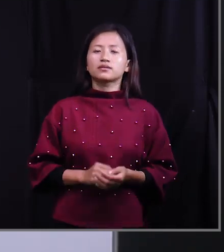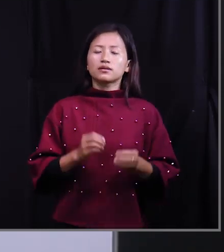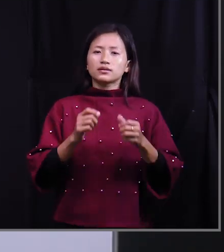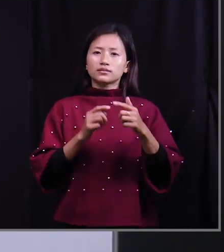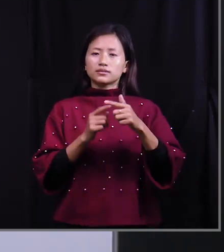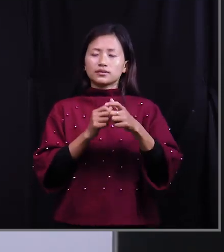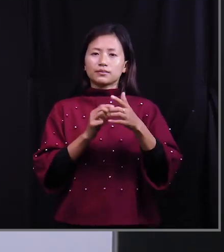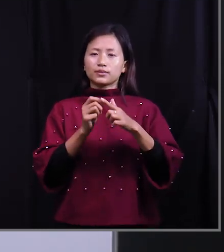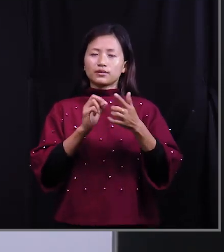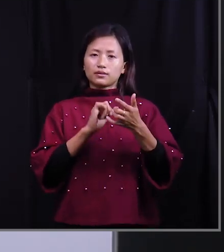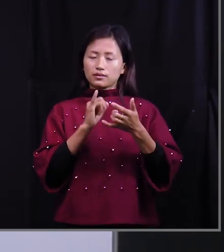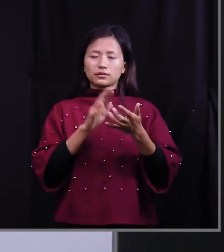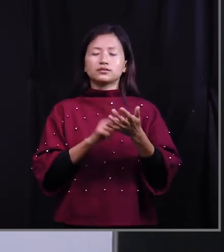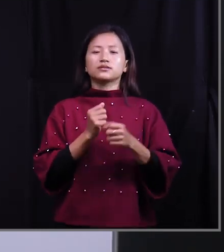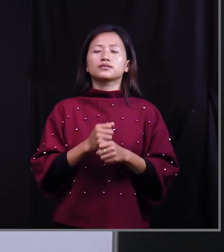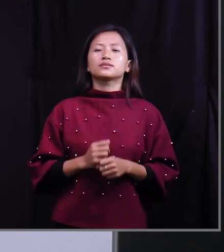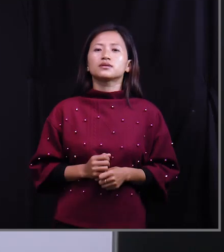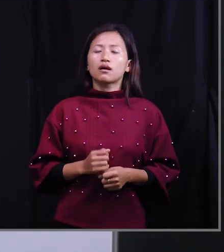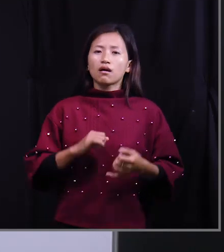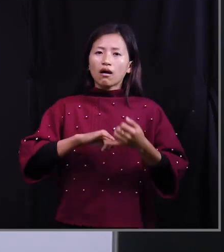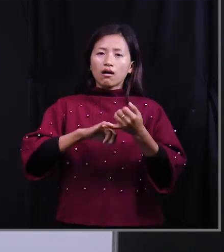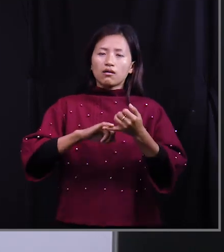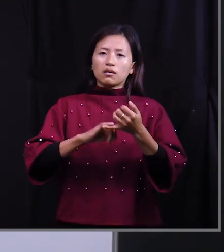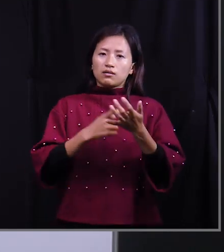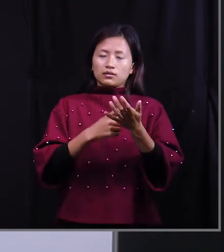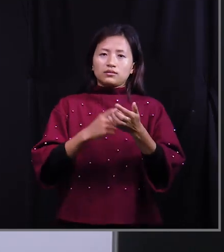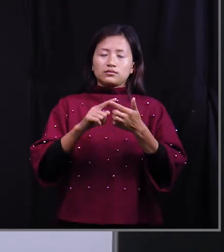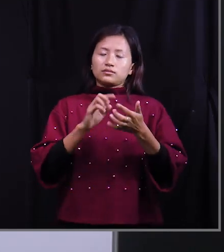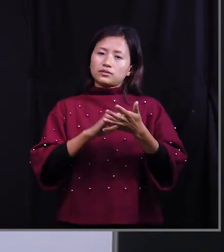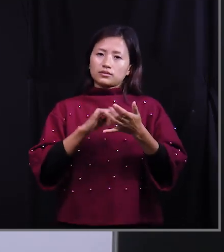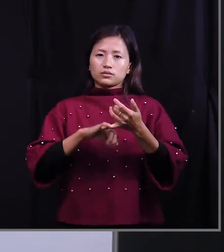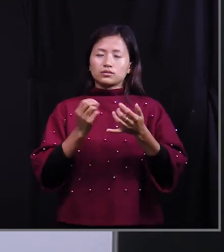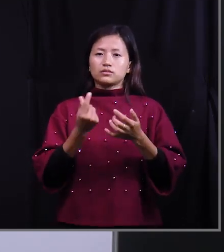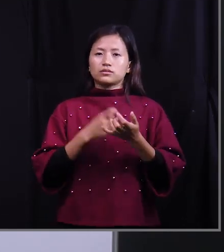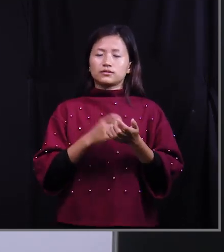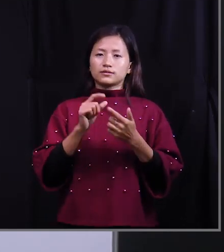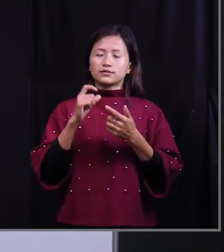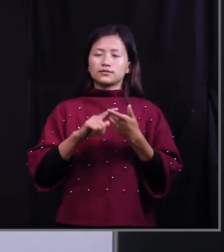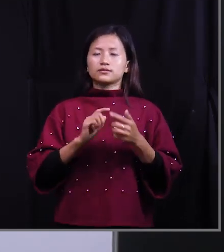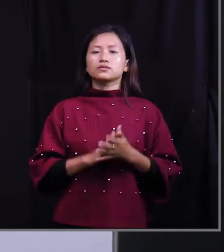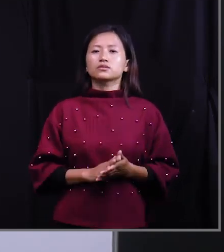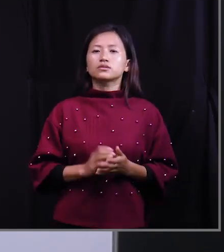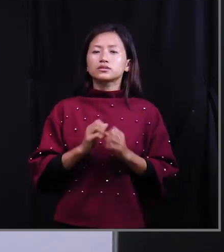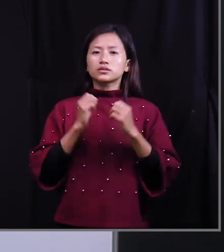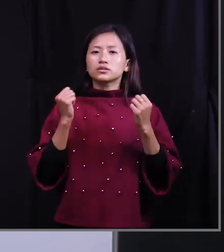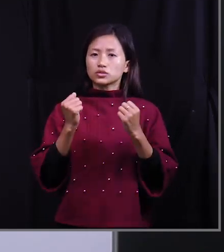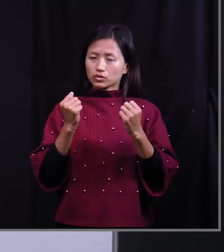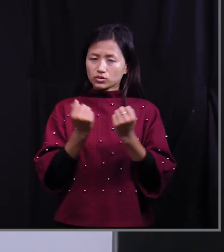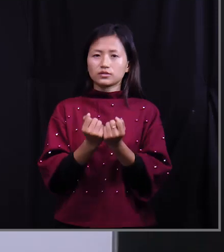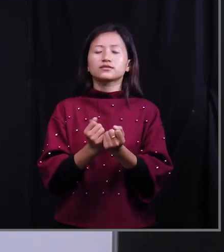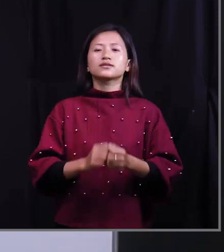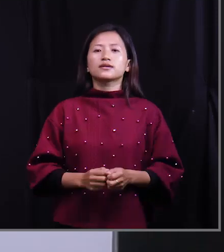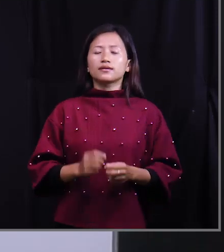resources. As we all know that resources are limited in the environment, especially in the socialist